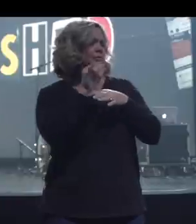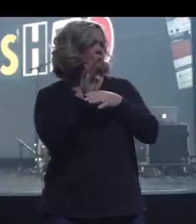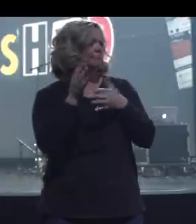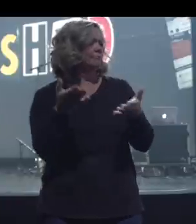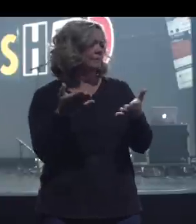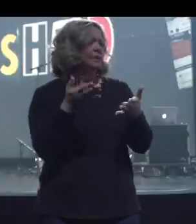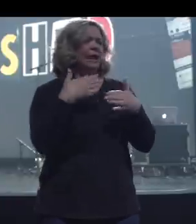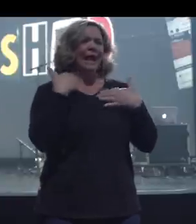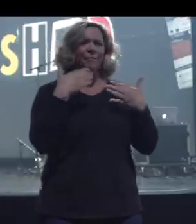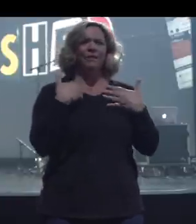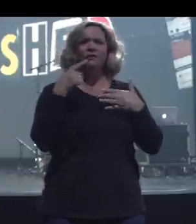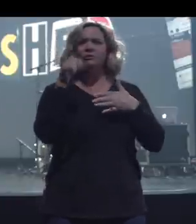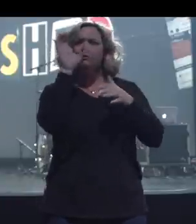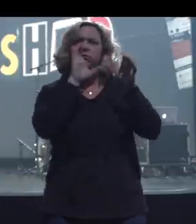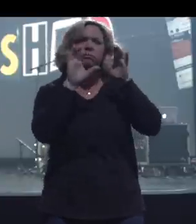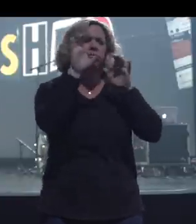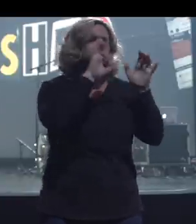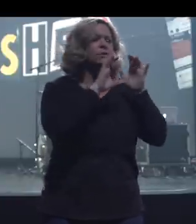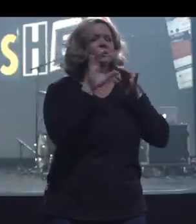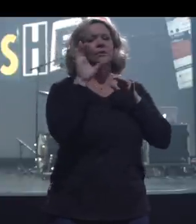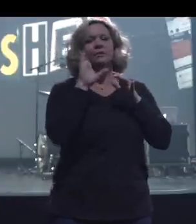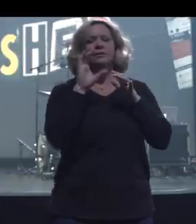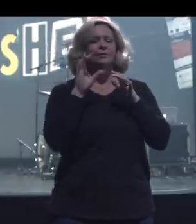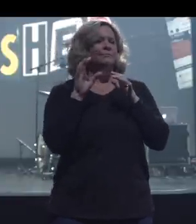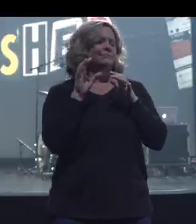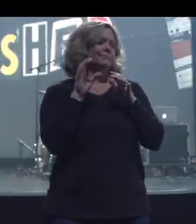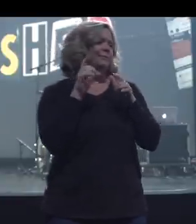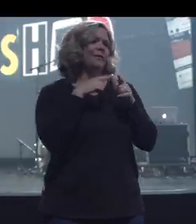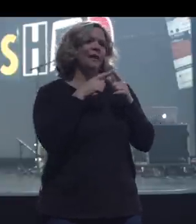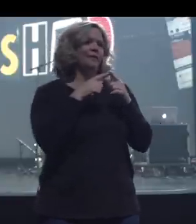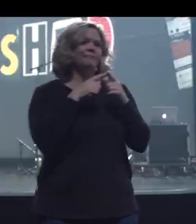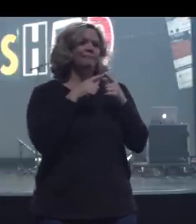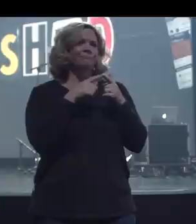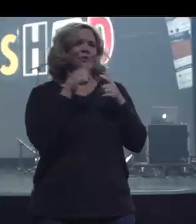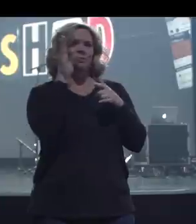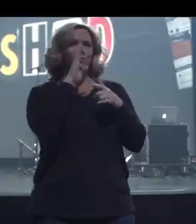is somewhere else, it will never be where you are.